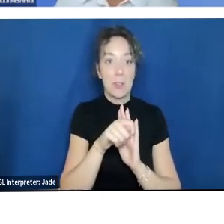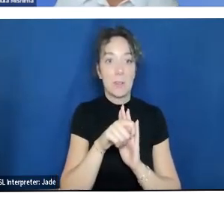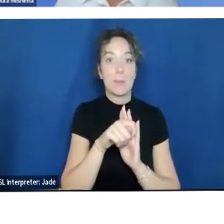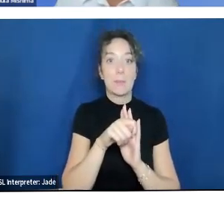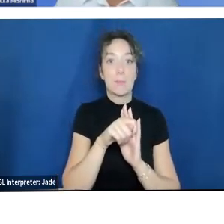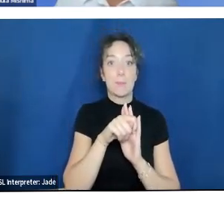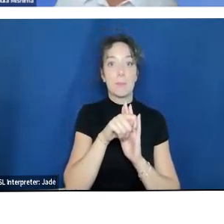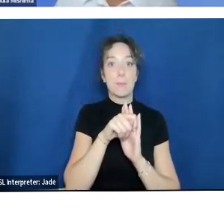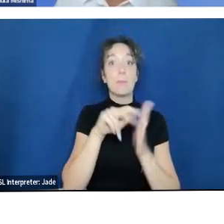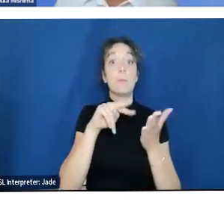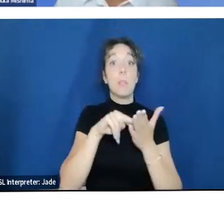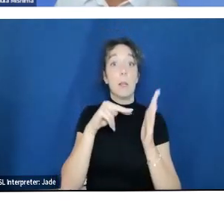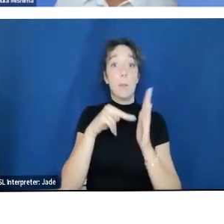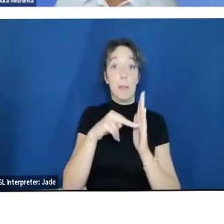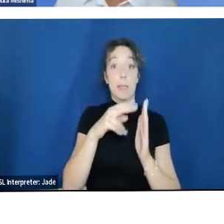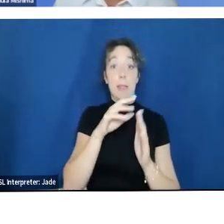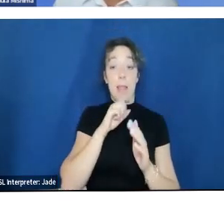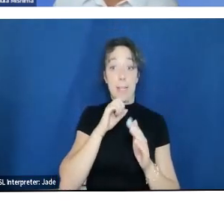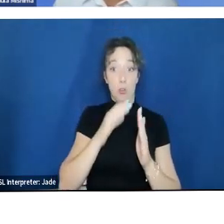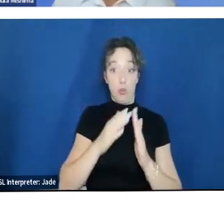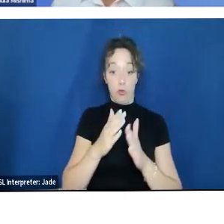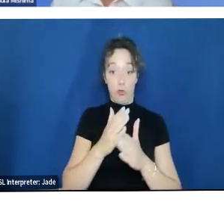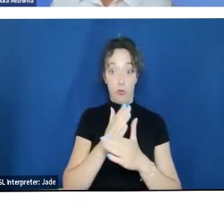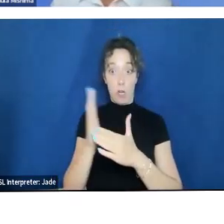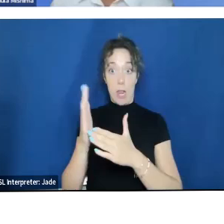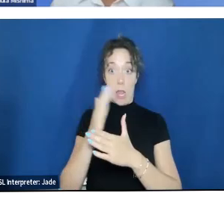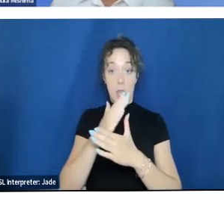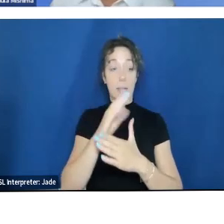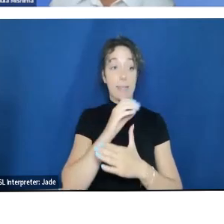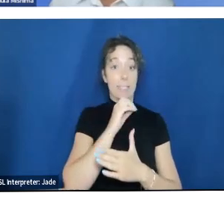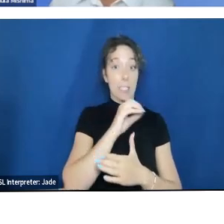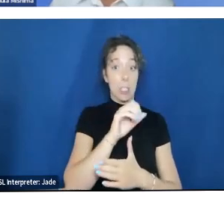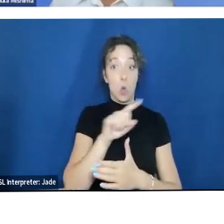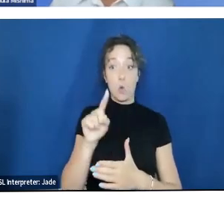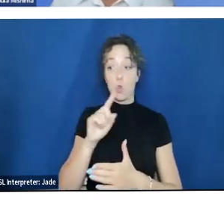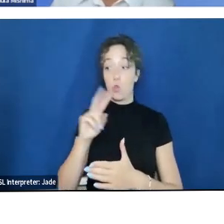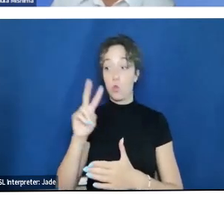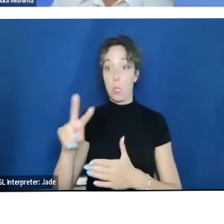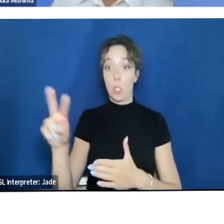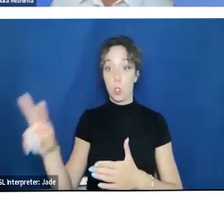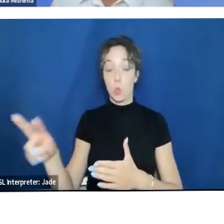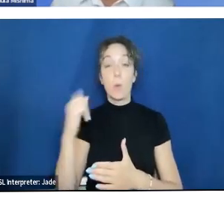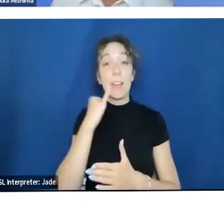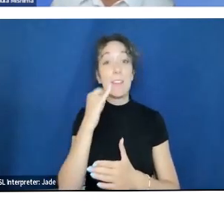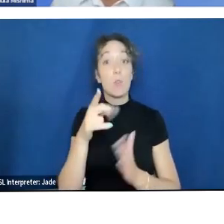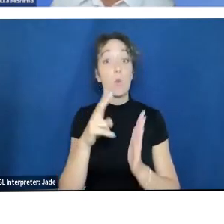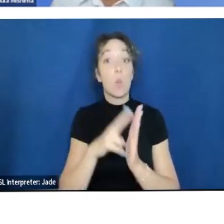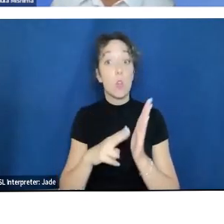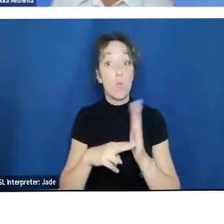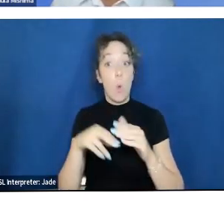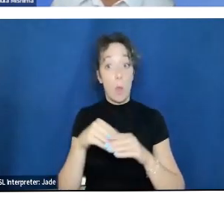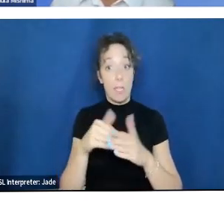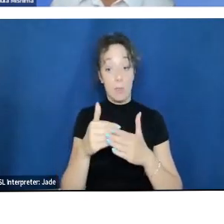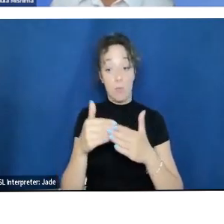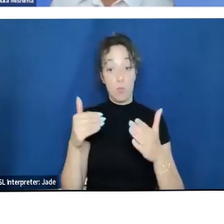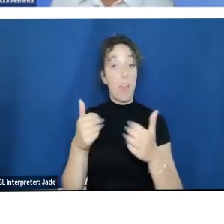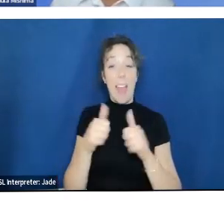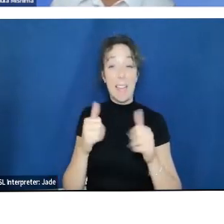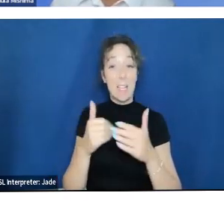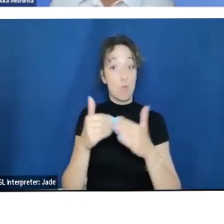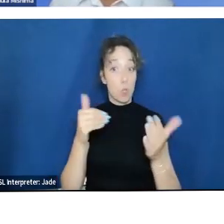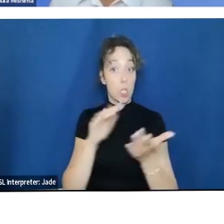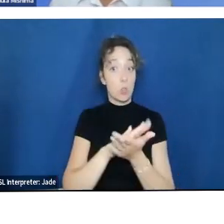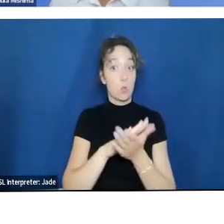age frame is between 0 and 22, if you happen to enroll any preschool kids